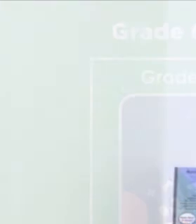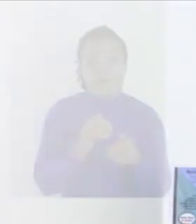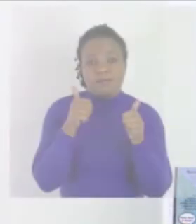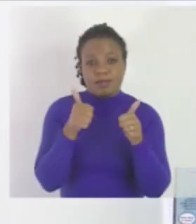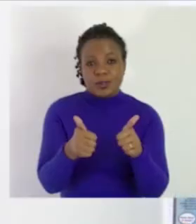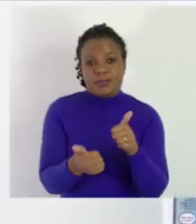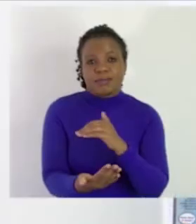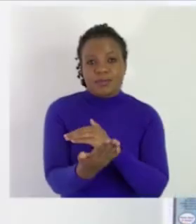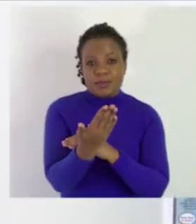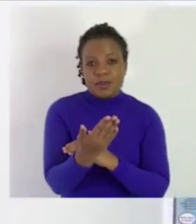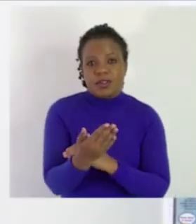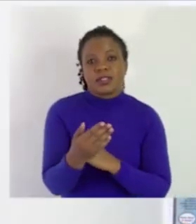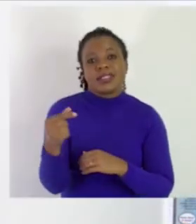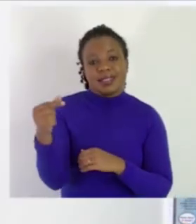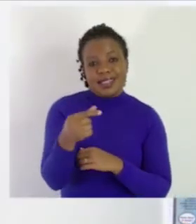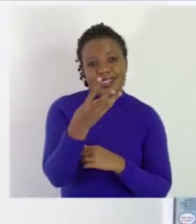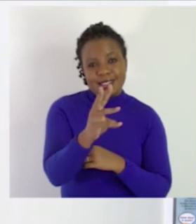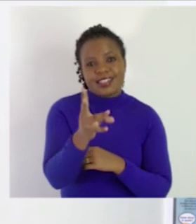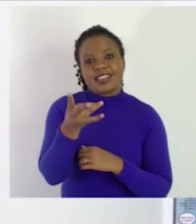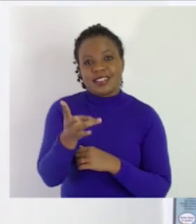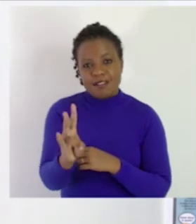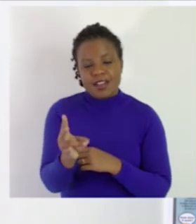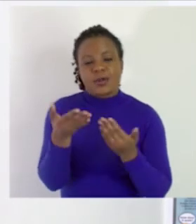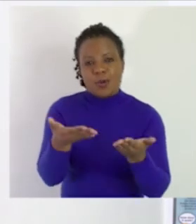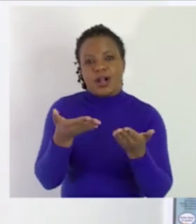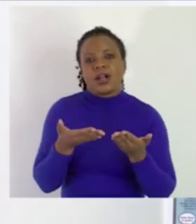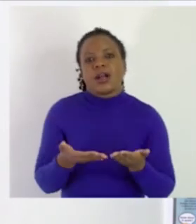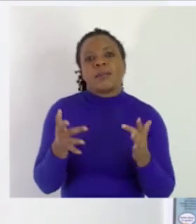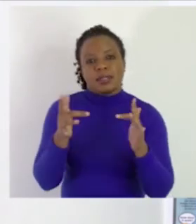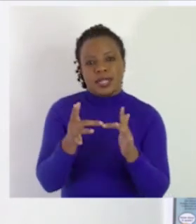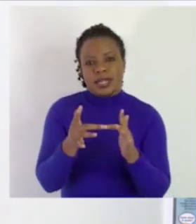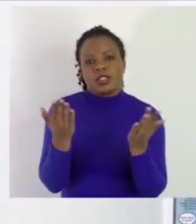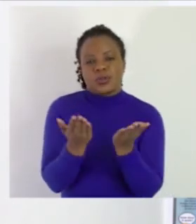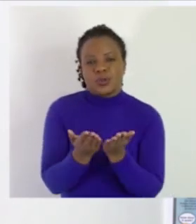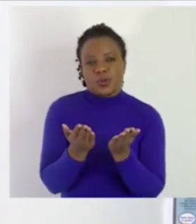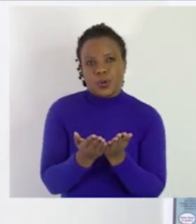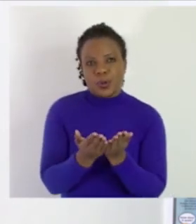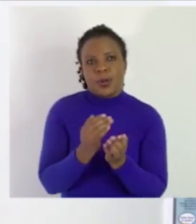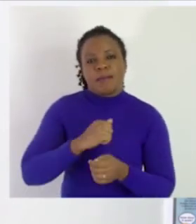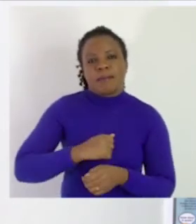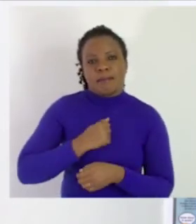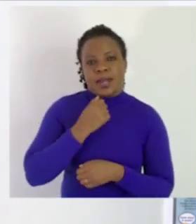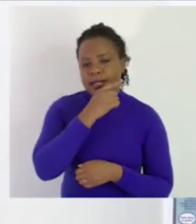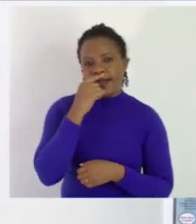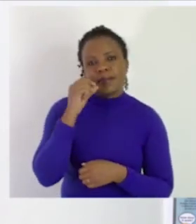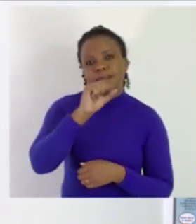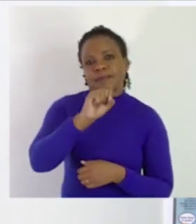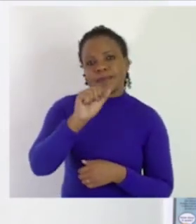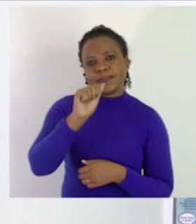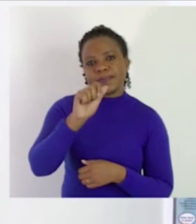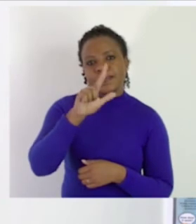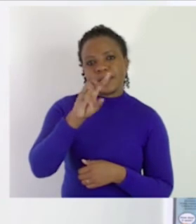Good morning, grade 6s and 7s. Welcome to my zone online school. My name